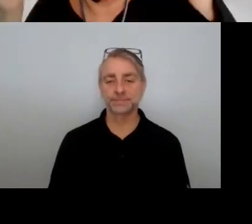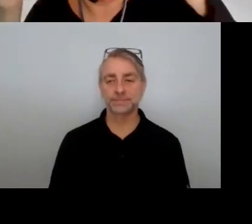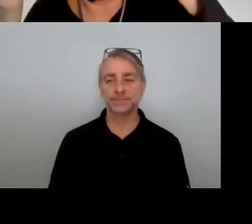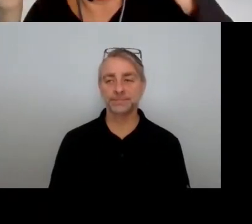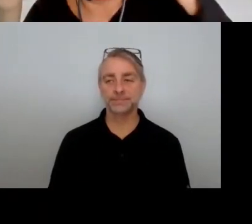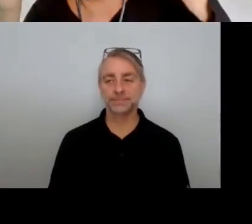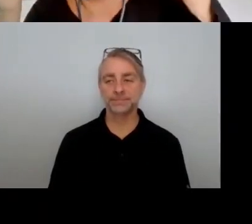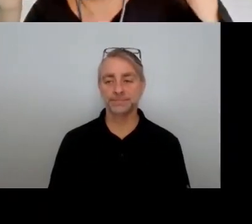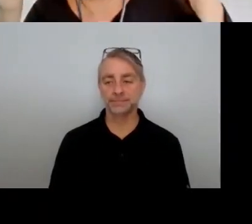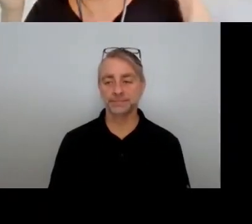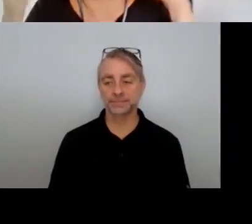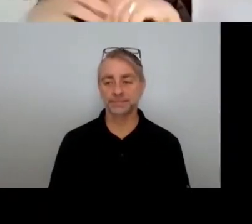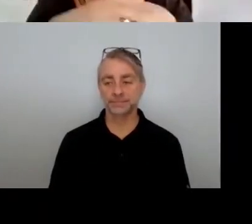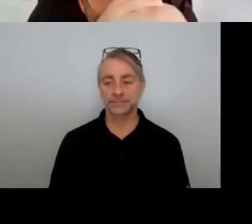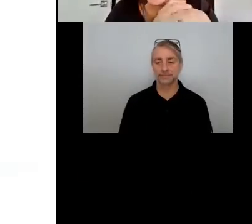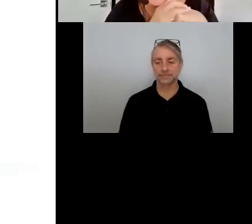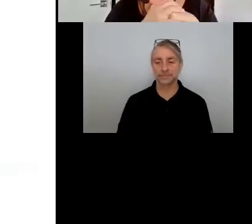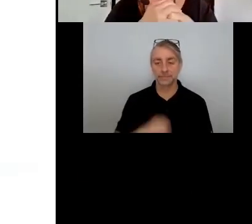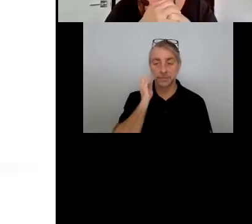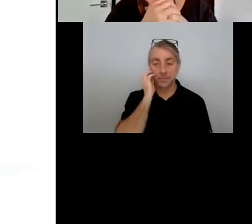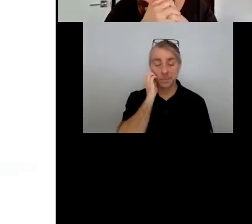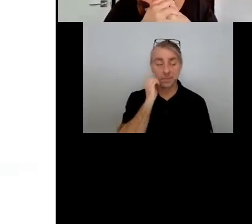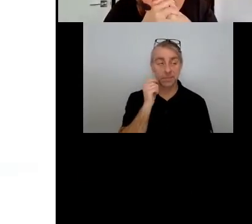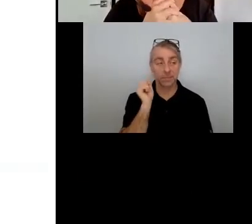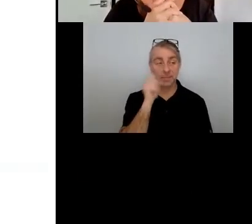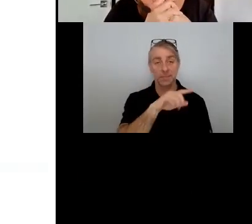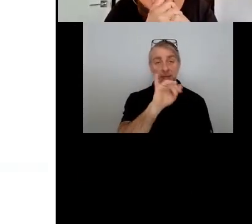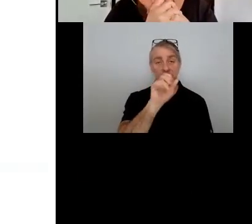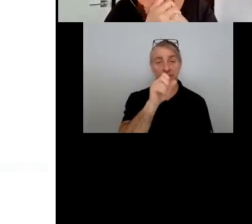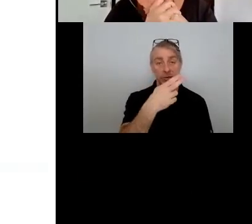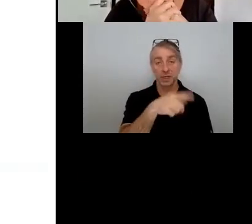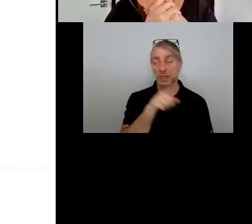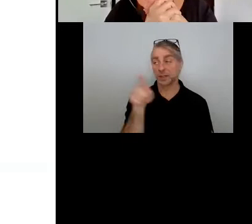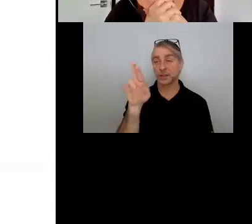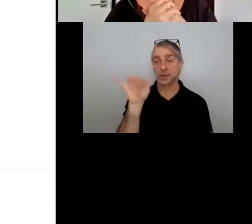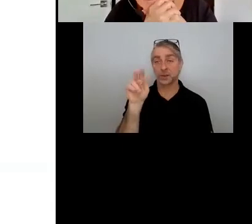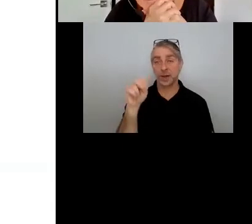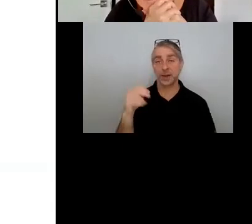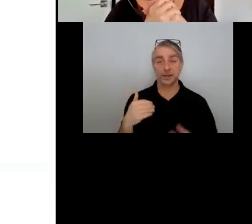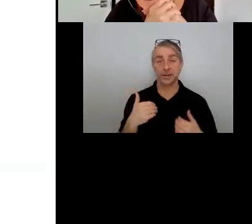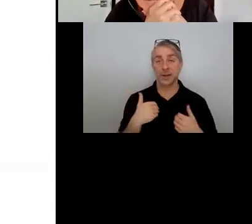Josh or Ryan, if you have any thoughts about that too.